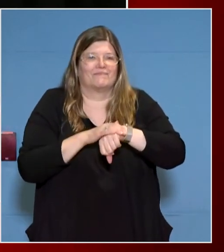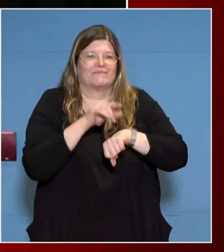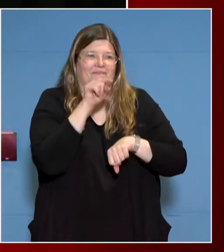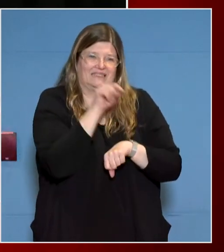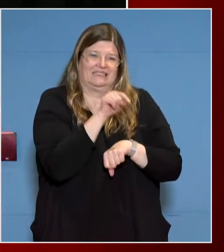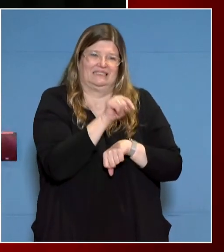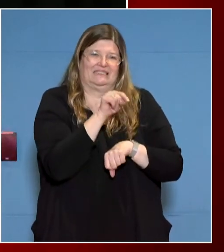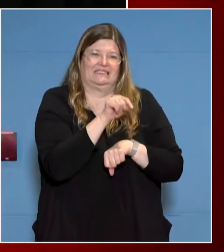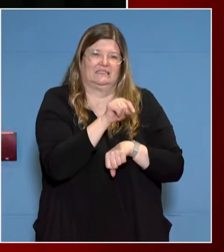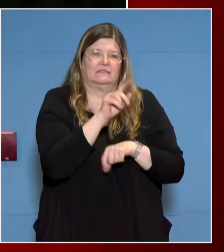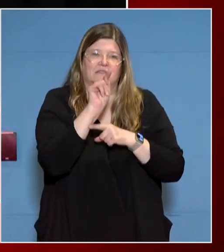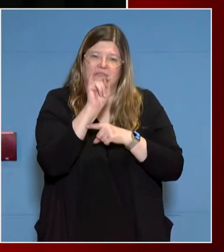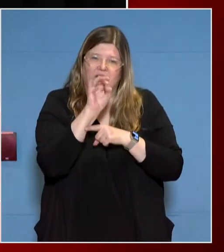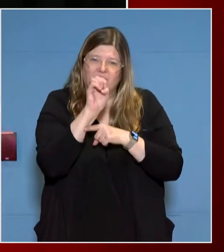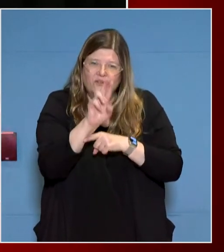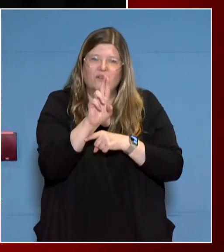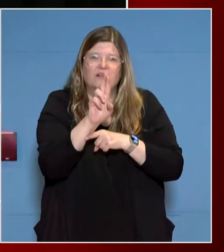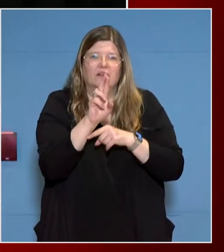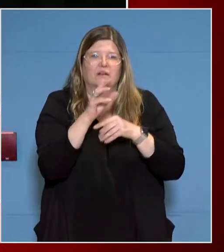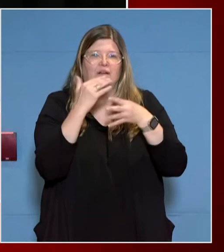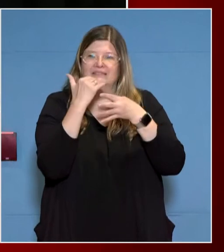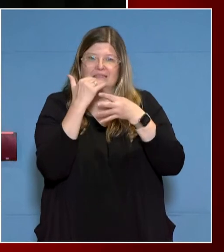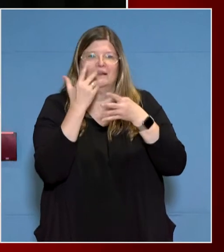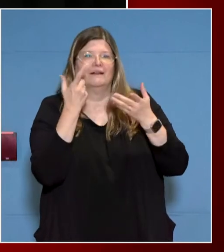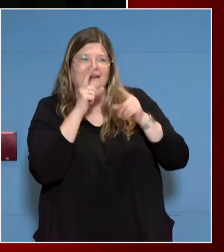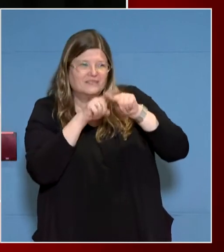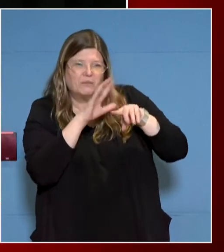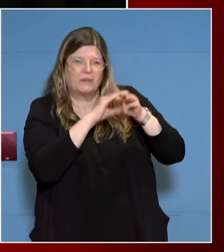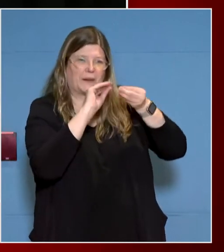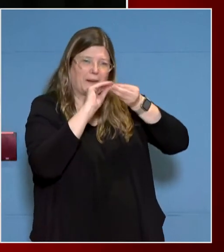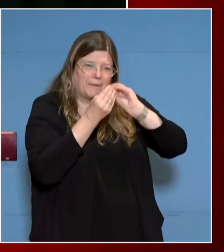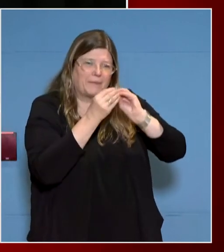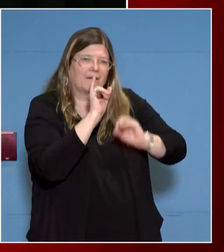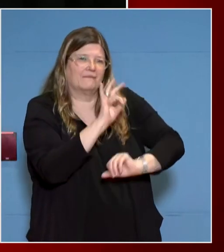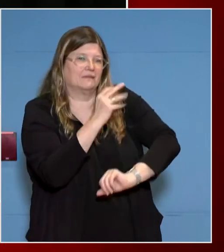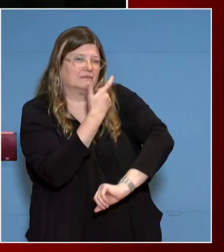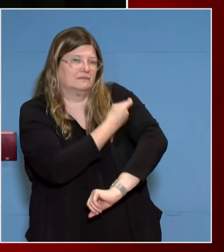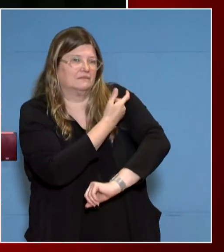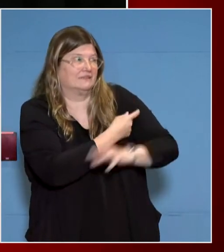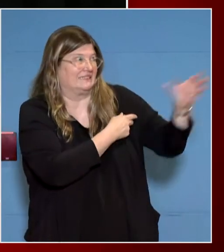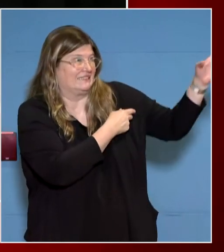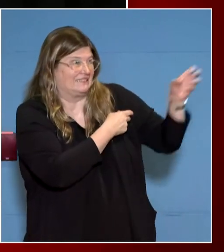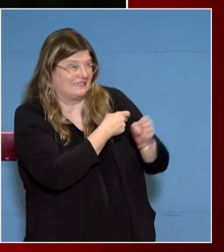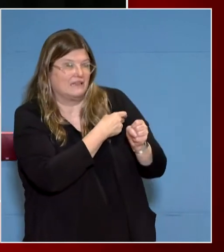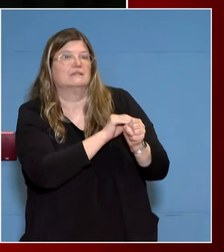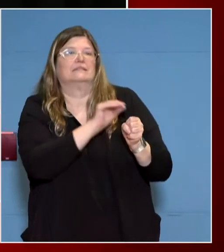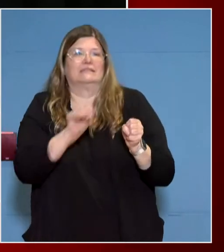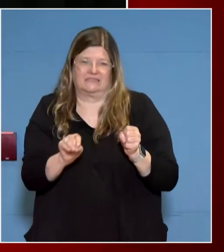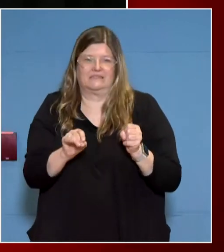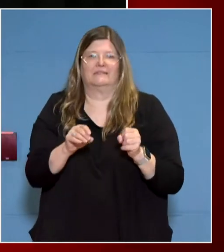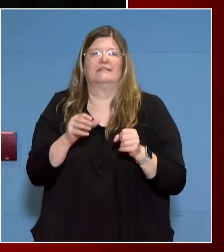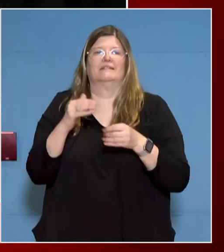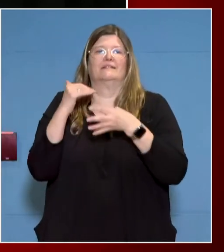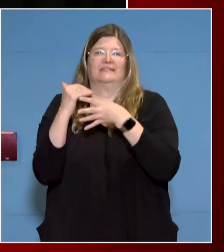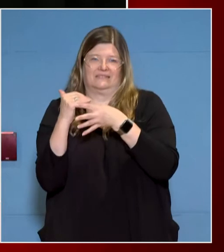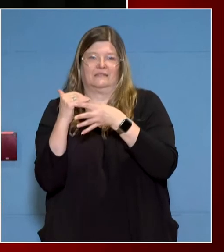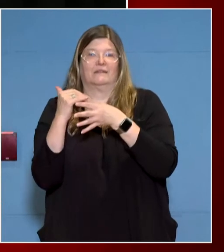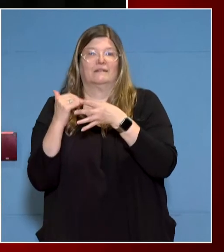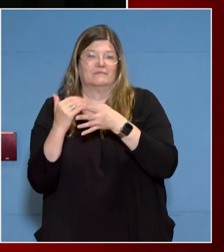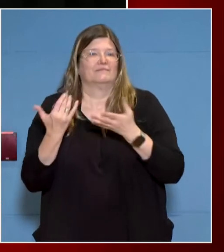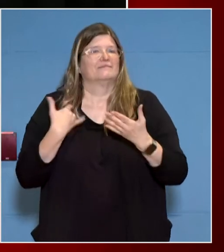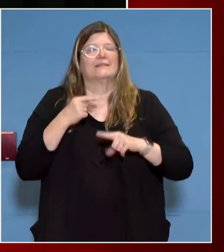tiers within our phases was that we would be able to fully implement a tier of a phase, but we can't even manage to do that